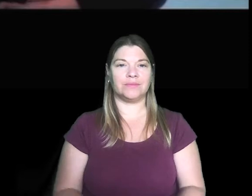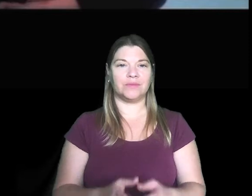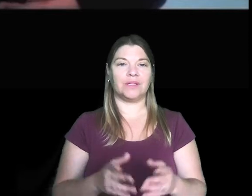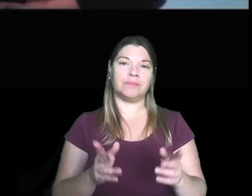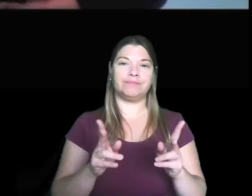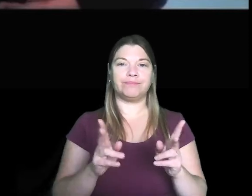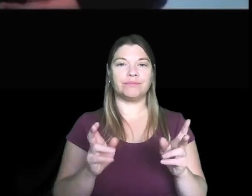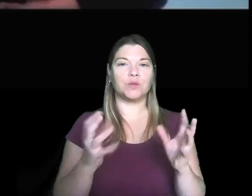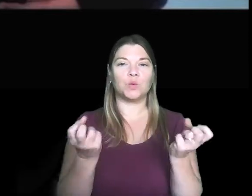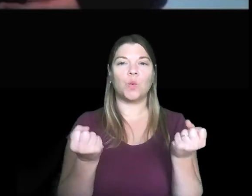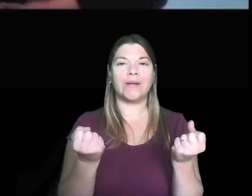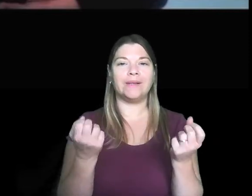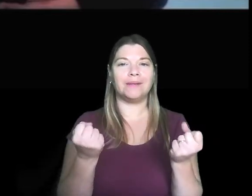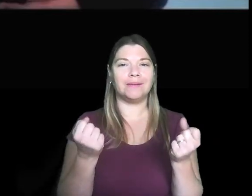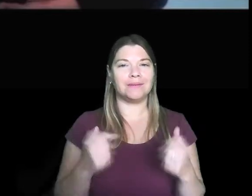Squeezing.